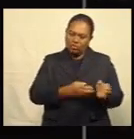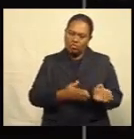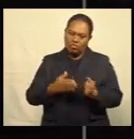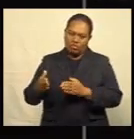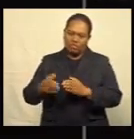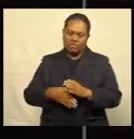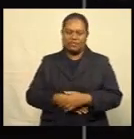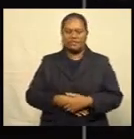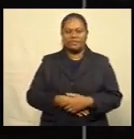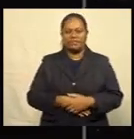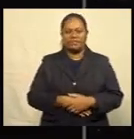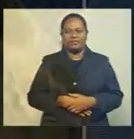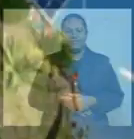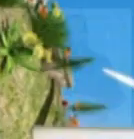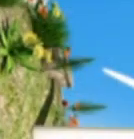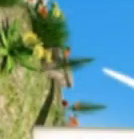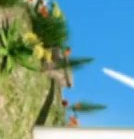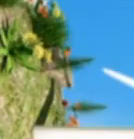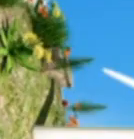Nimboila reports.